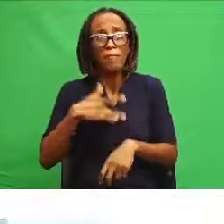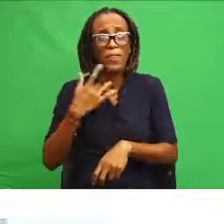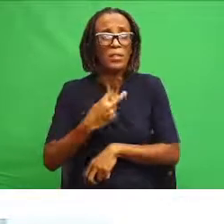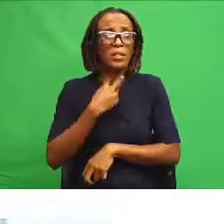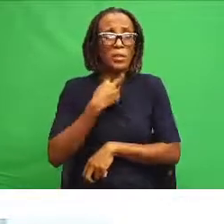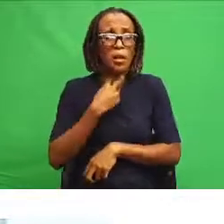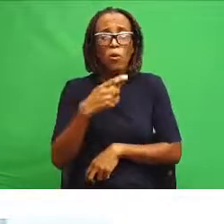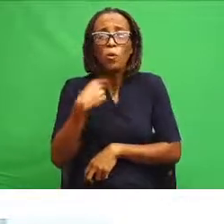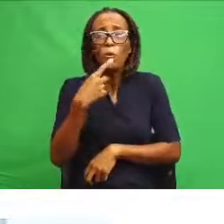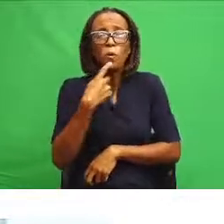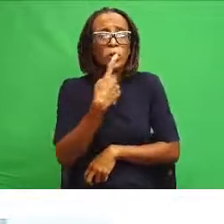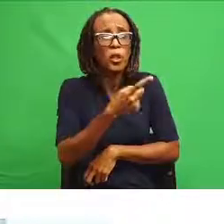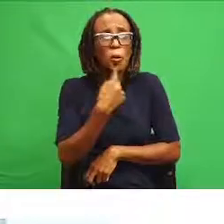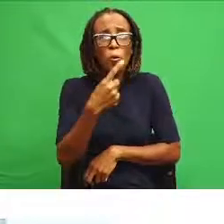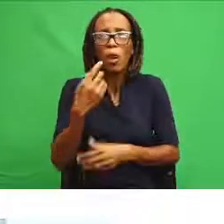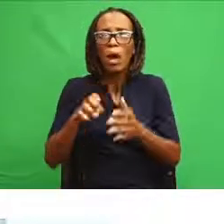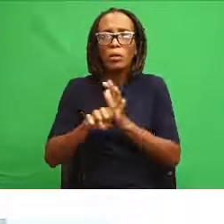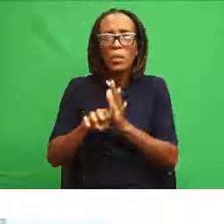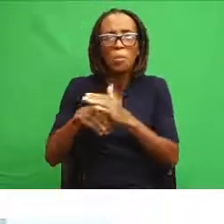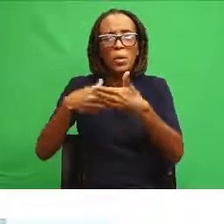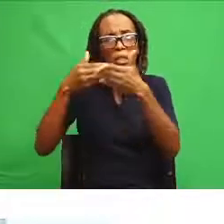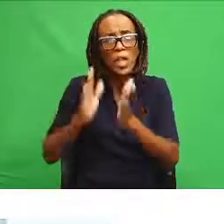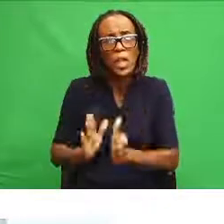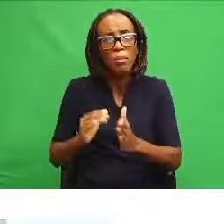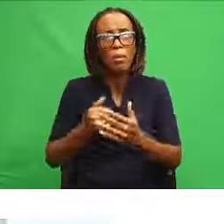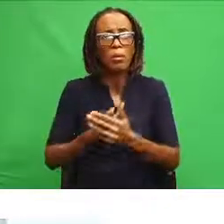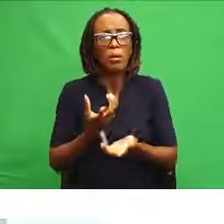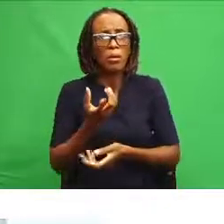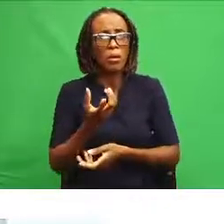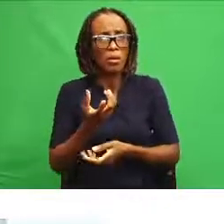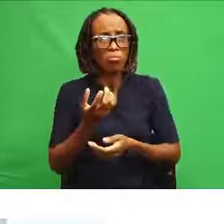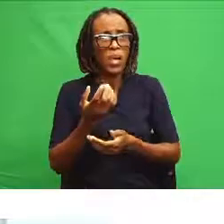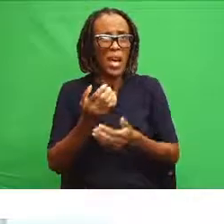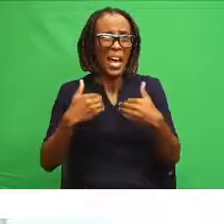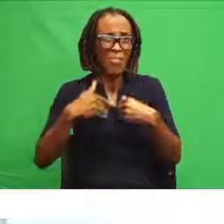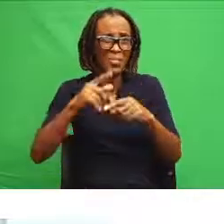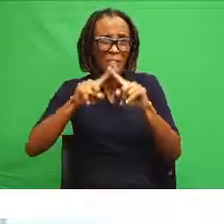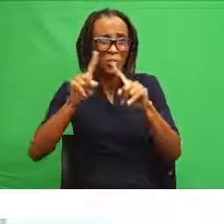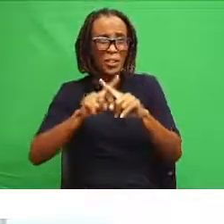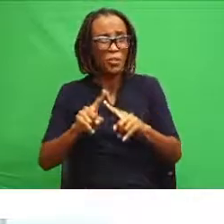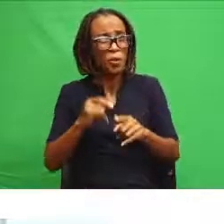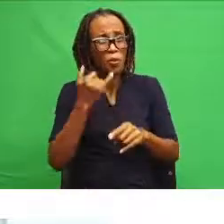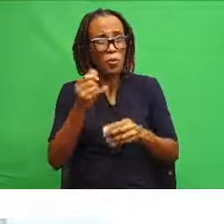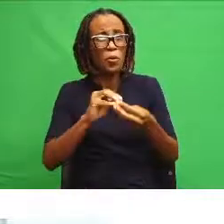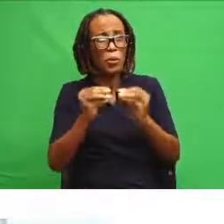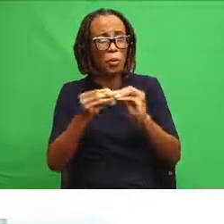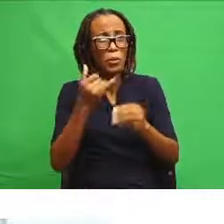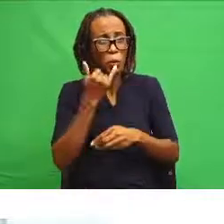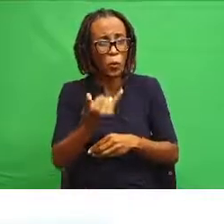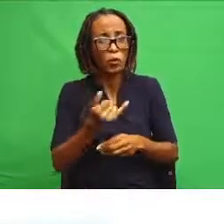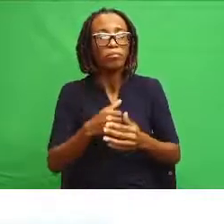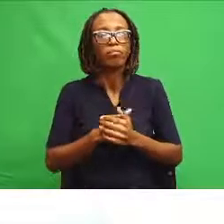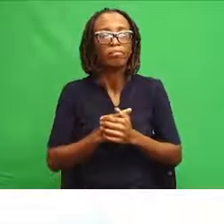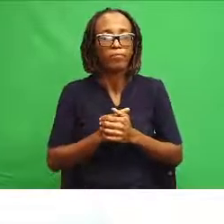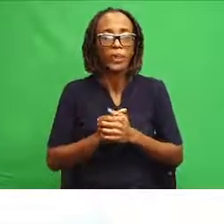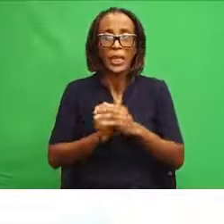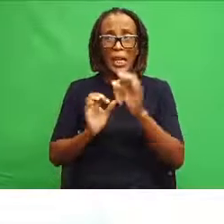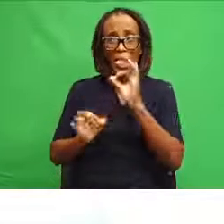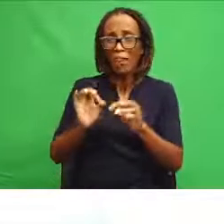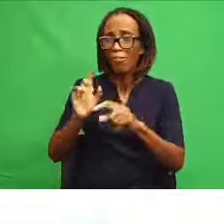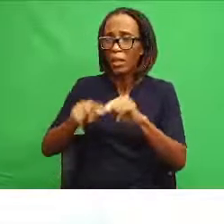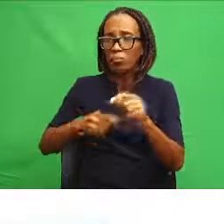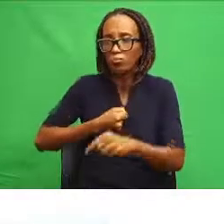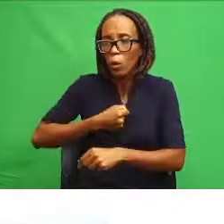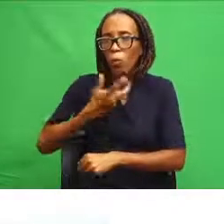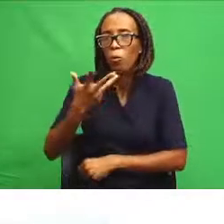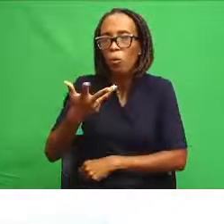do they talk to? Do they talk to a neighbor? I know we have a number of numbers that we can call. So if you have no one that you can talk to, you